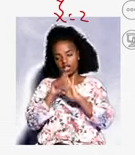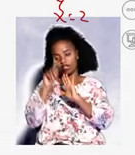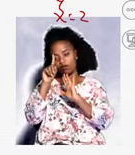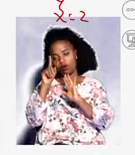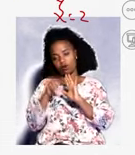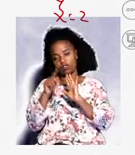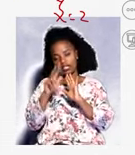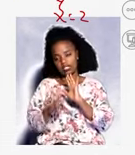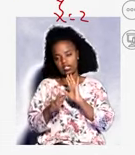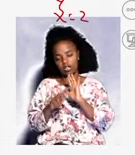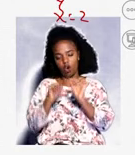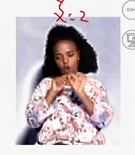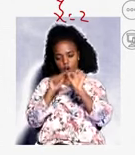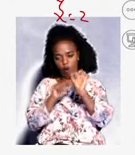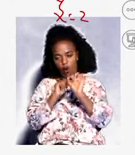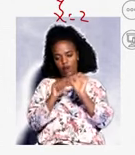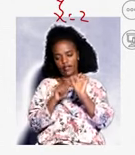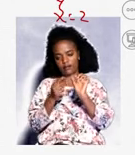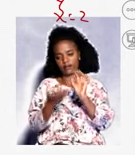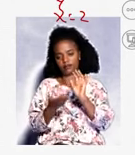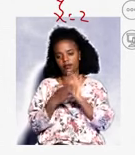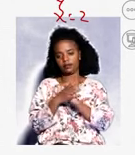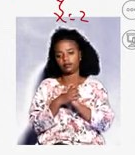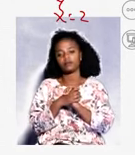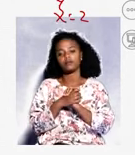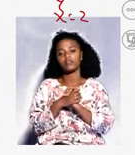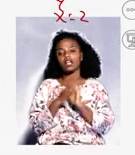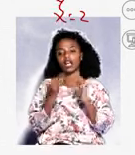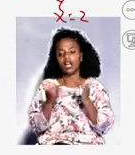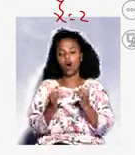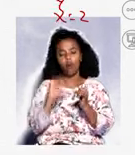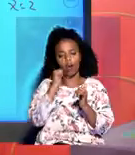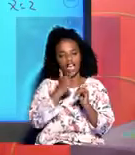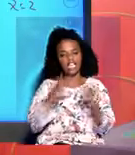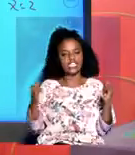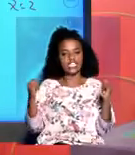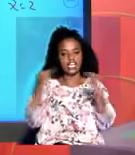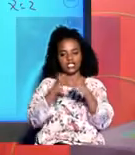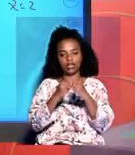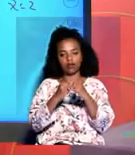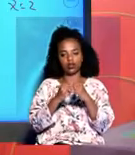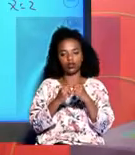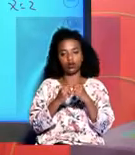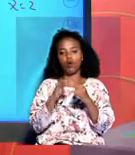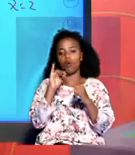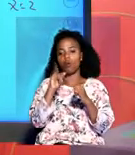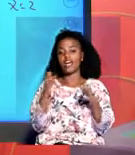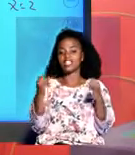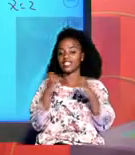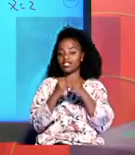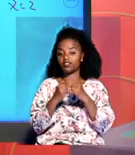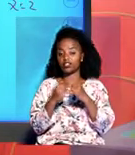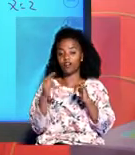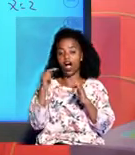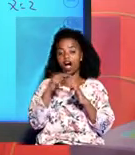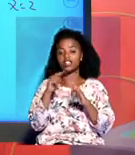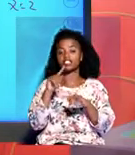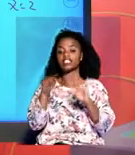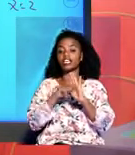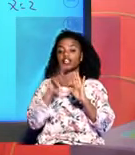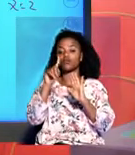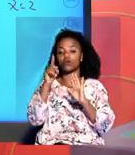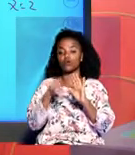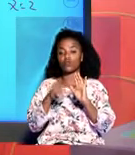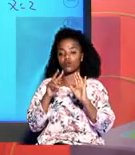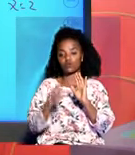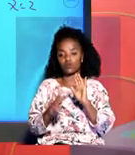-1/3. It has a hole at this point. Now, any intercept, it has y-intercept. The y-intercept is at -1/2.